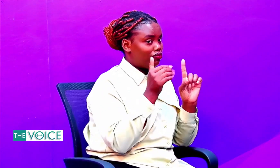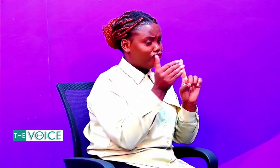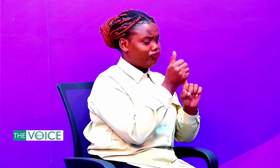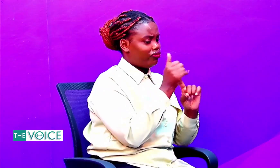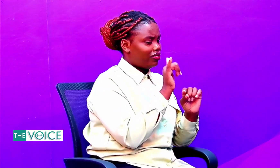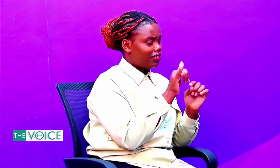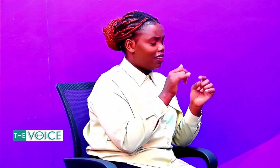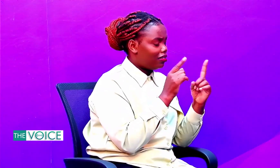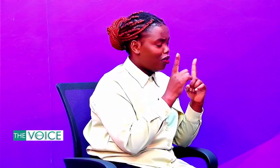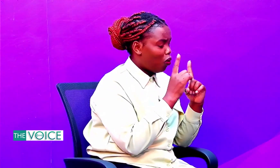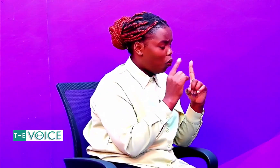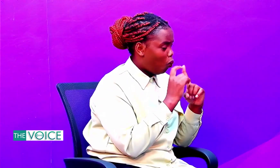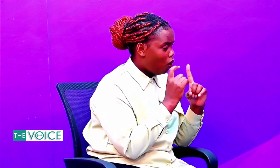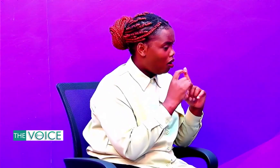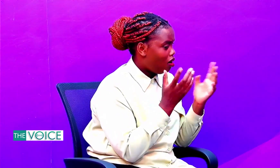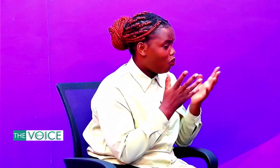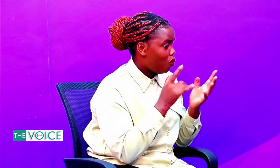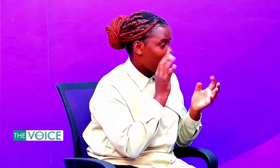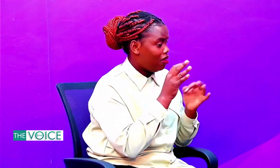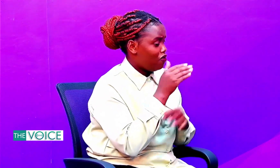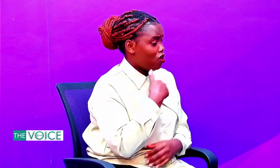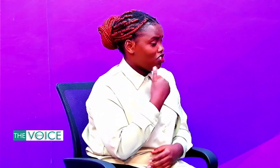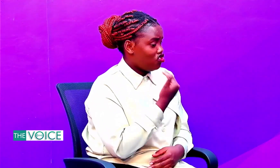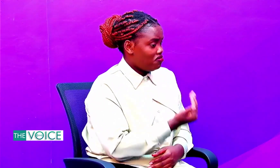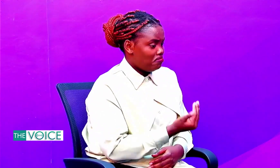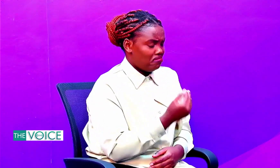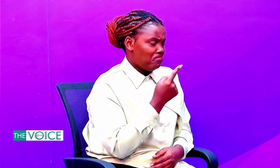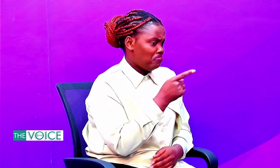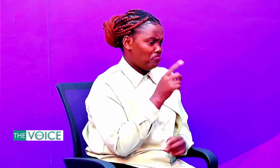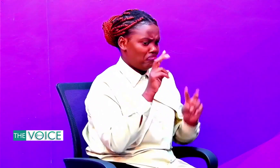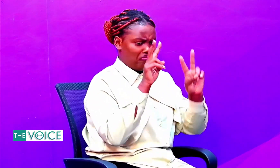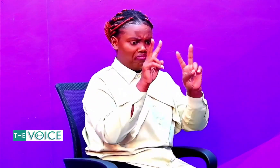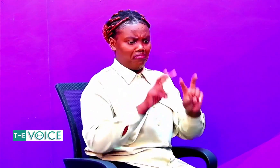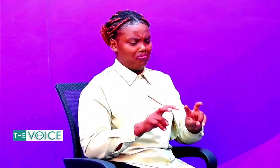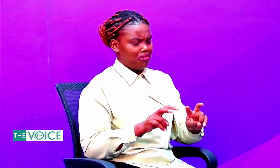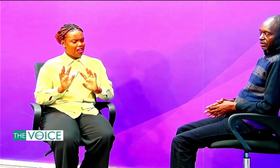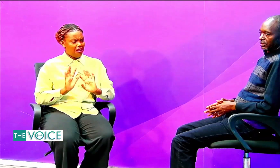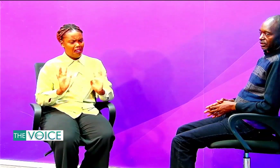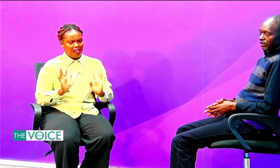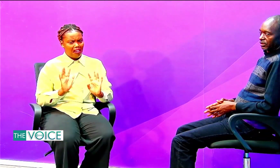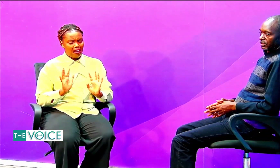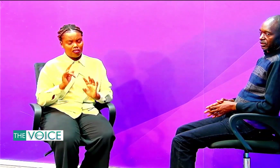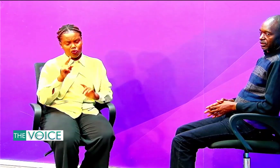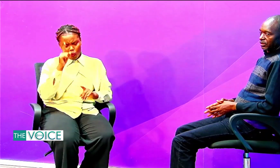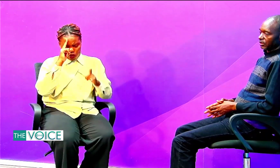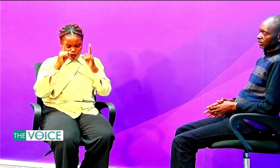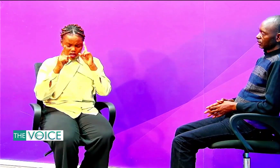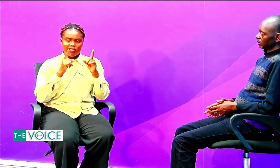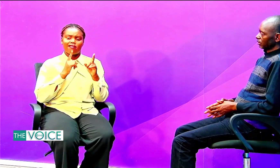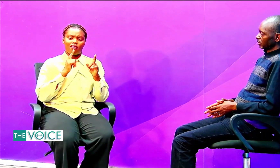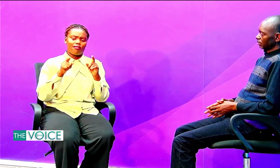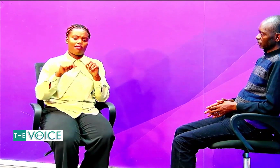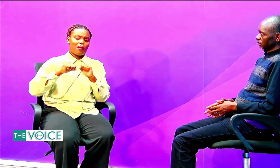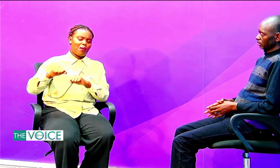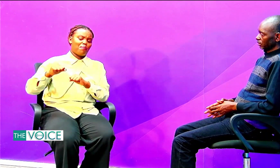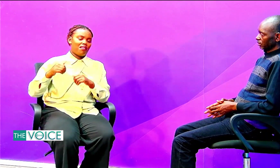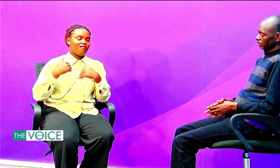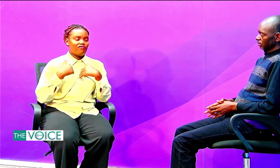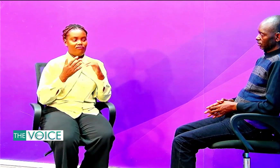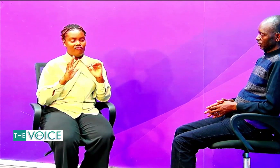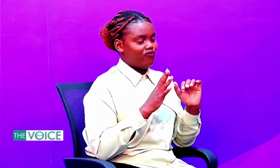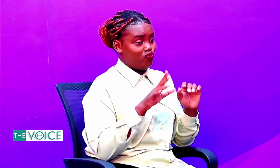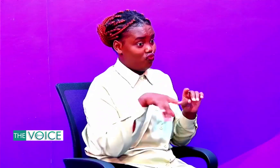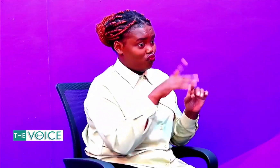I believe that viewers have gotten all those sentiments that you've shared, And I believe that now their perception